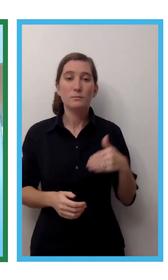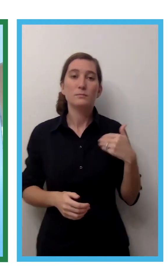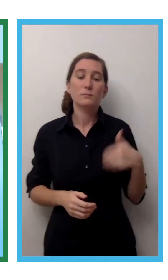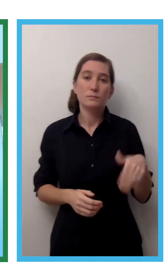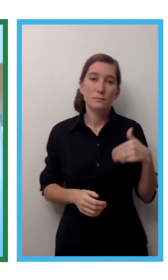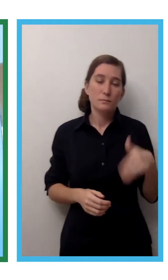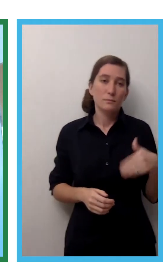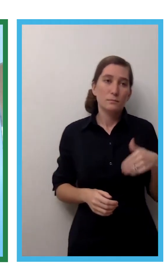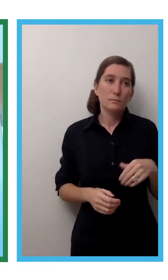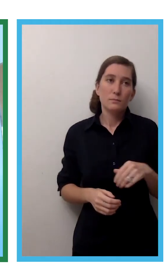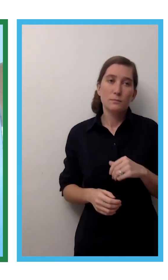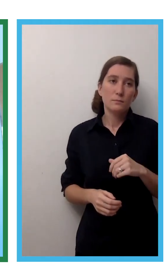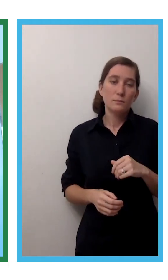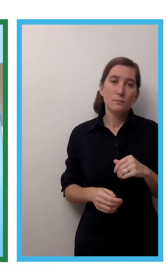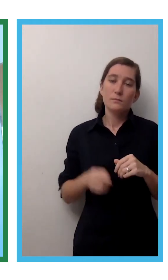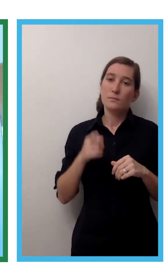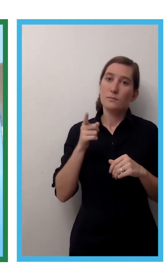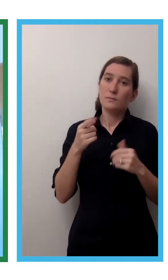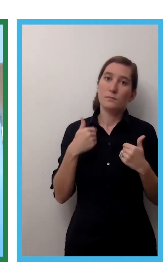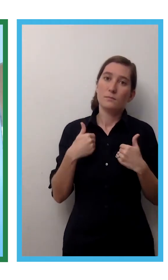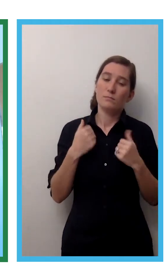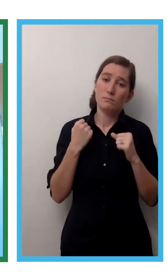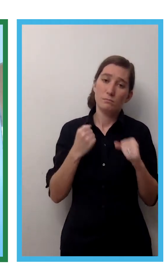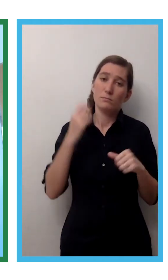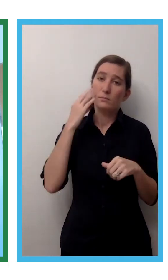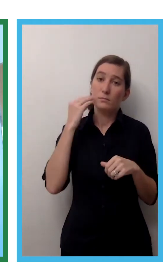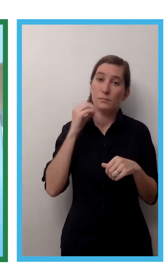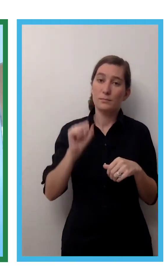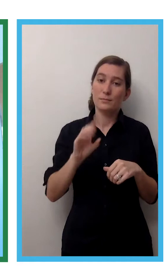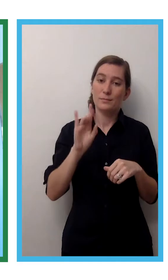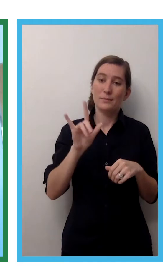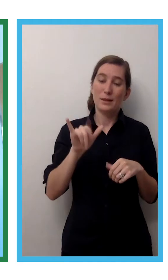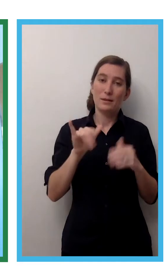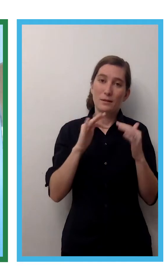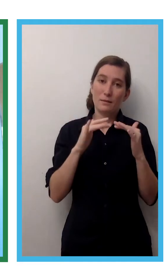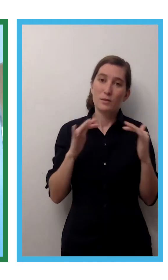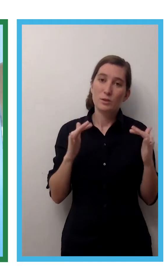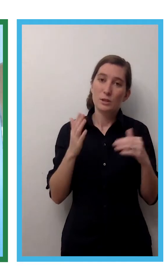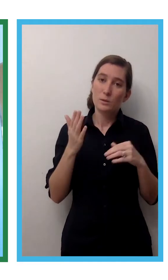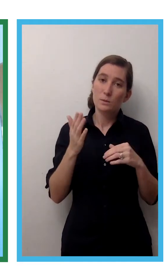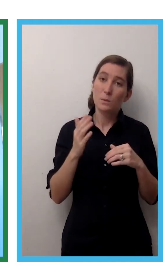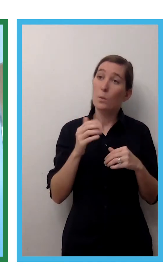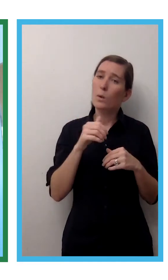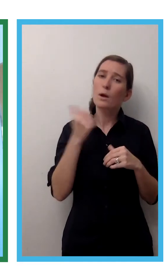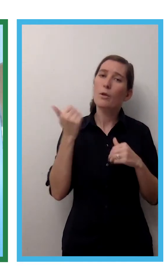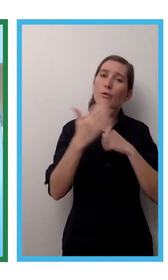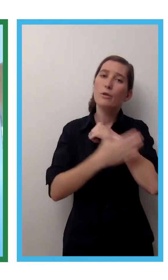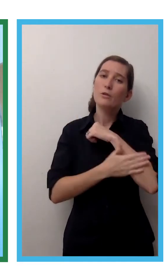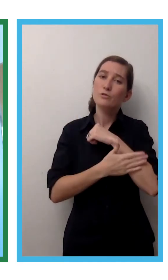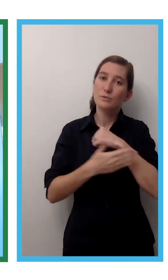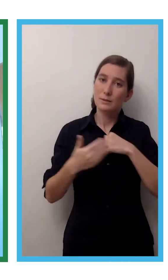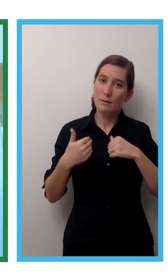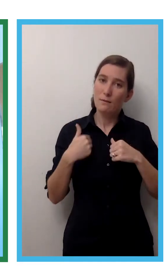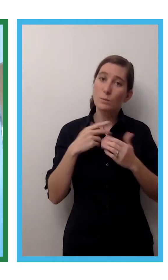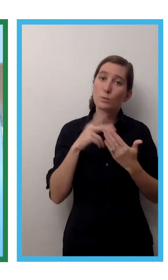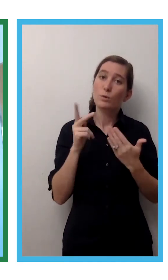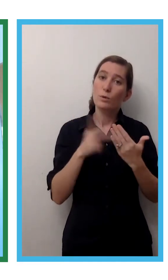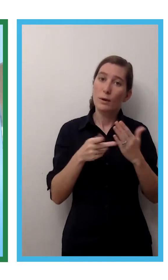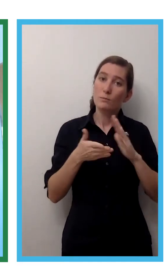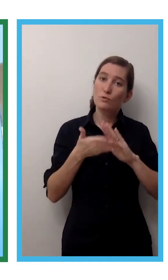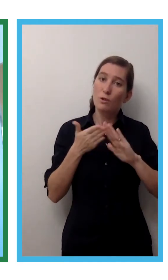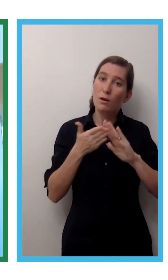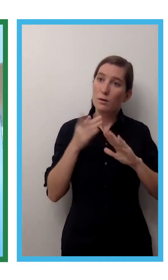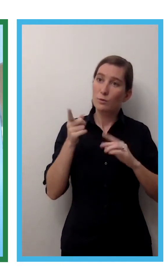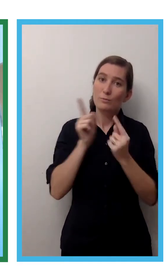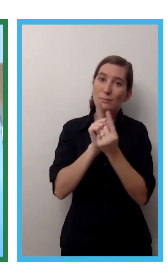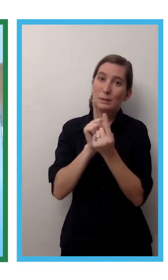diversity. What other countries are running supplier diversity programs that you've run into, and who would you say is doing a particularly